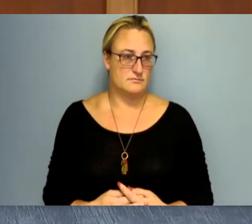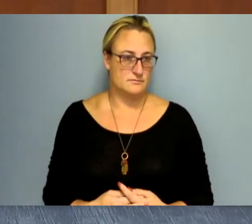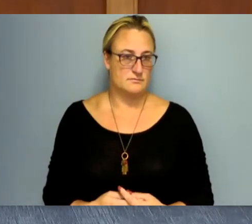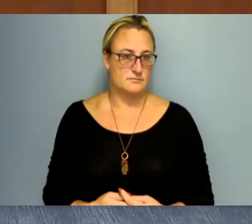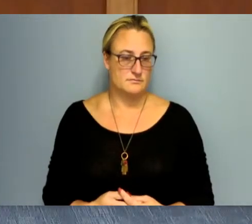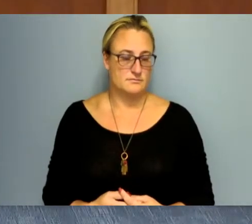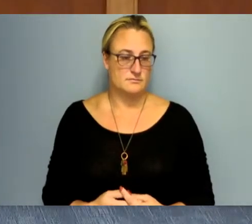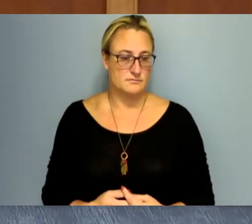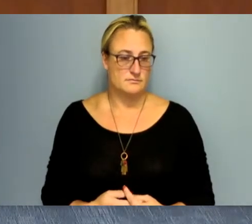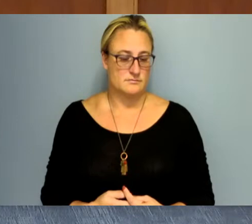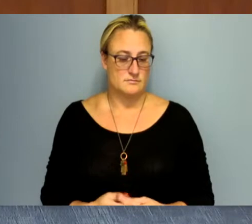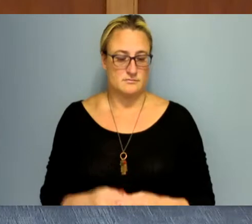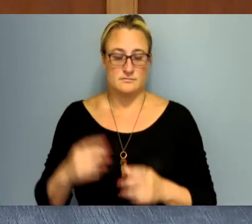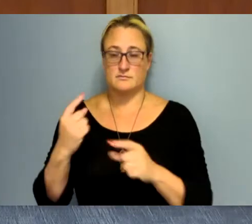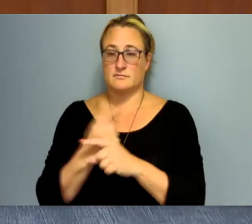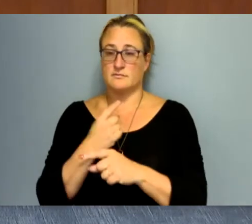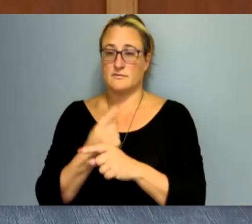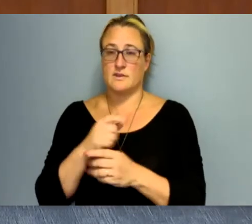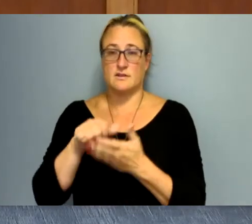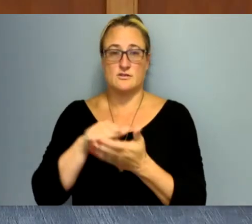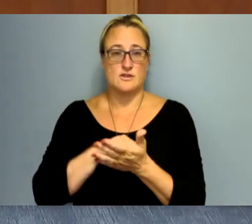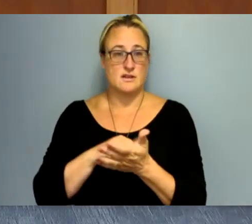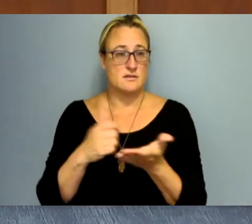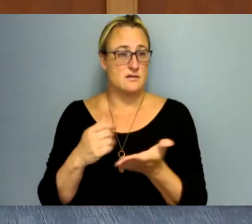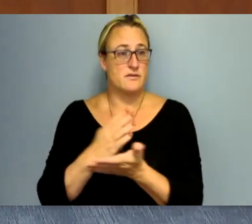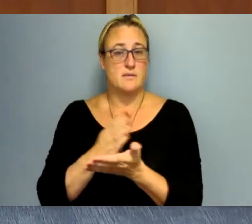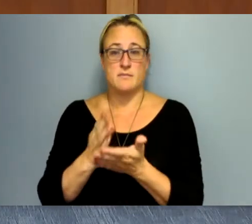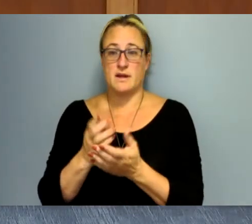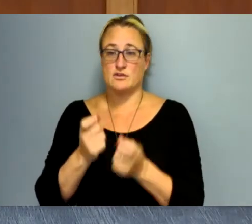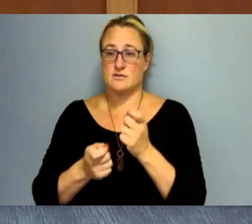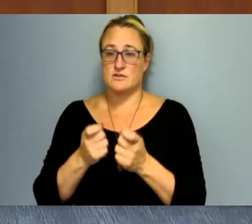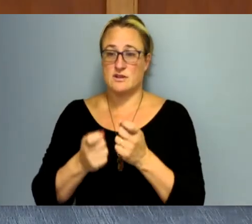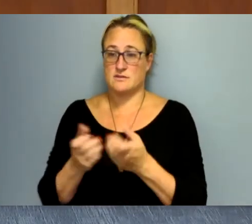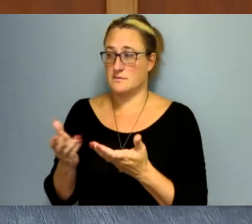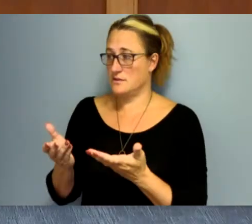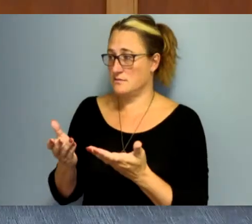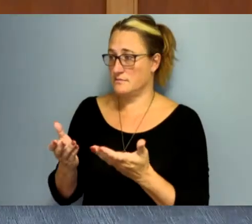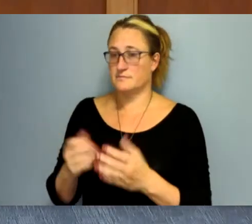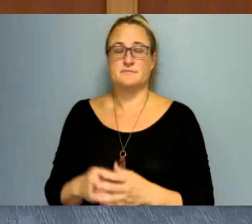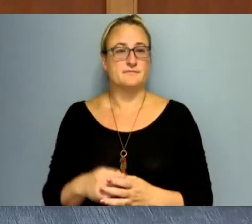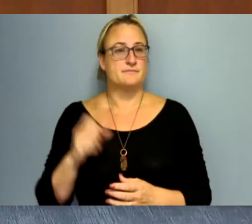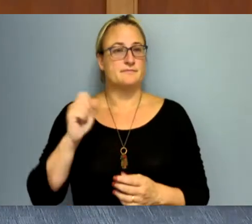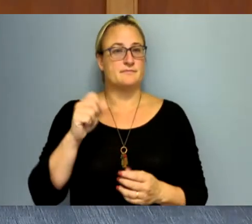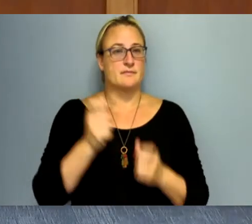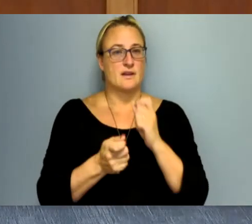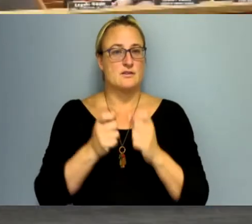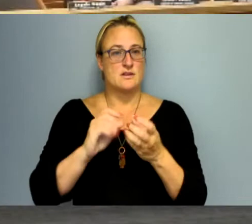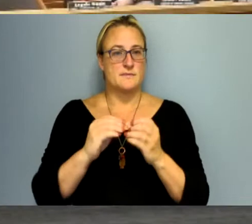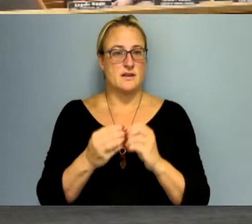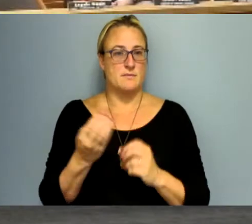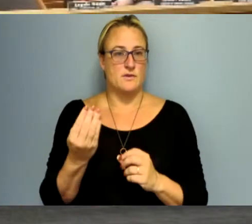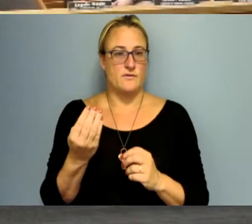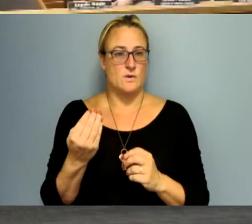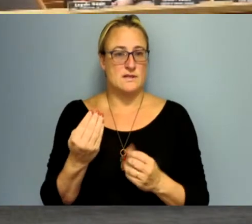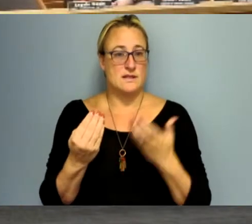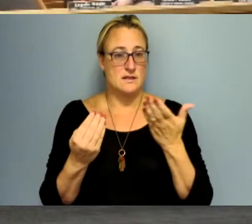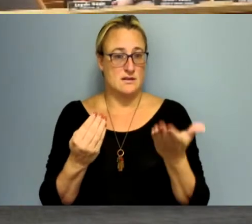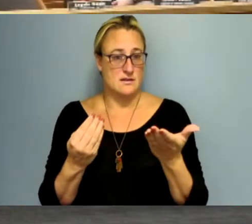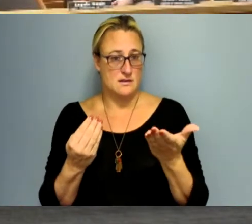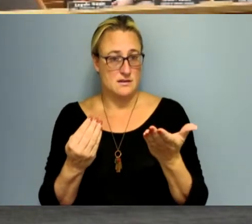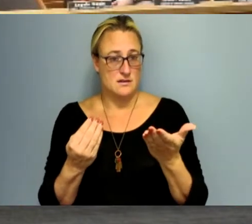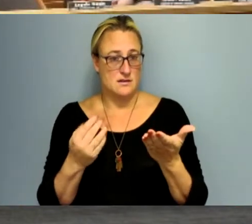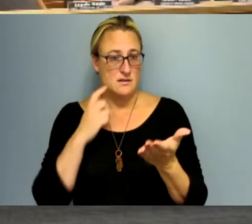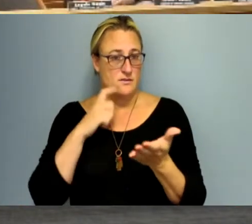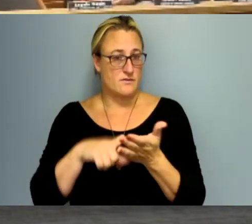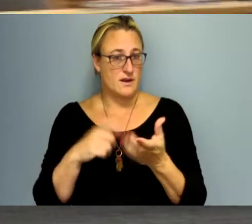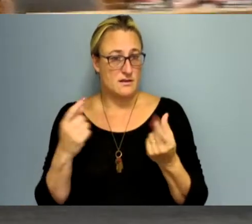Okay, under regular agenda, we have the budget adjustment. Mr. Boscola? Yes, Commissioner. Adjustment number 14 for your consideration would recognize the